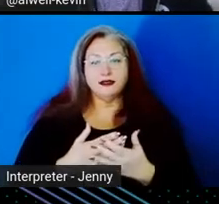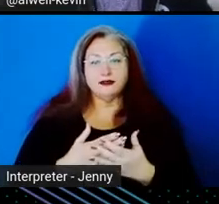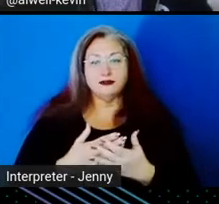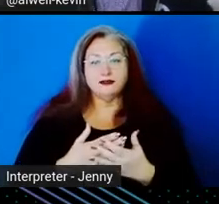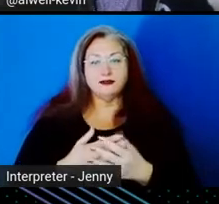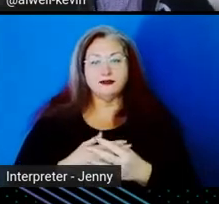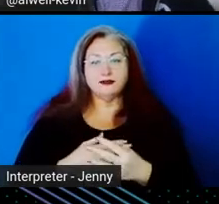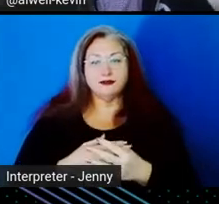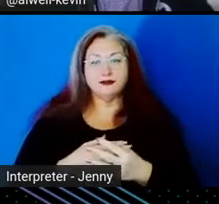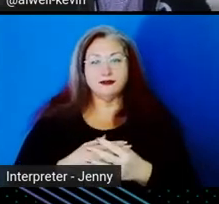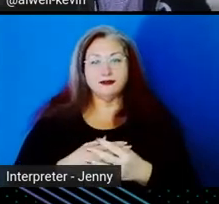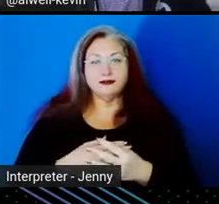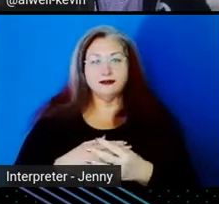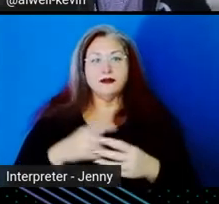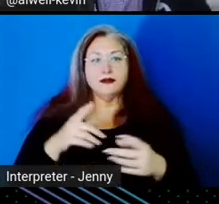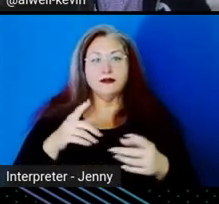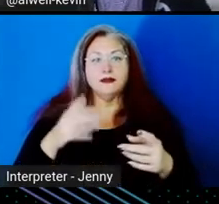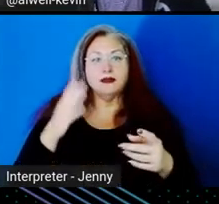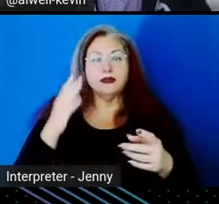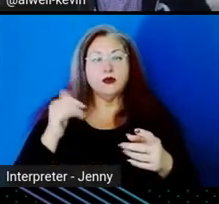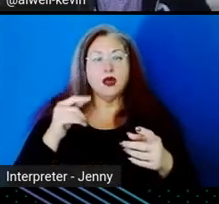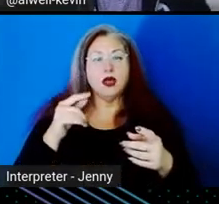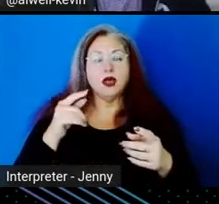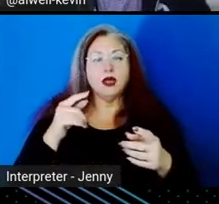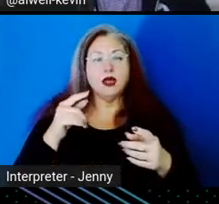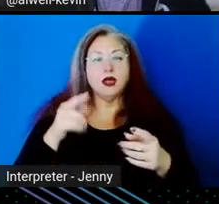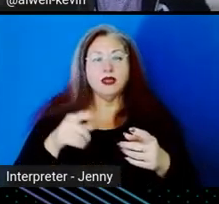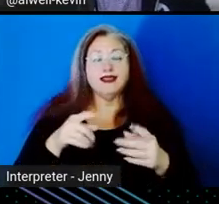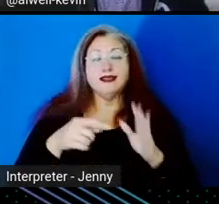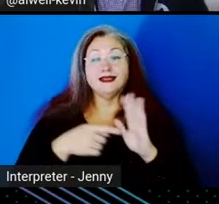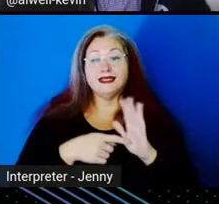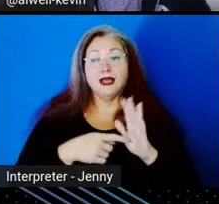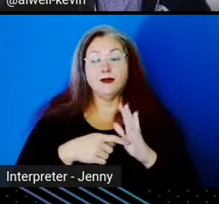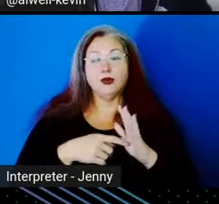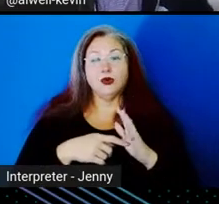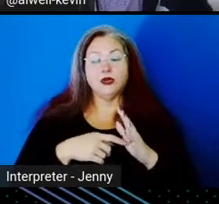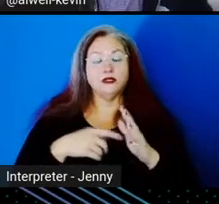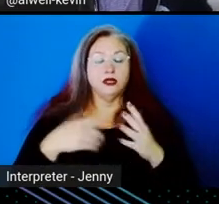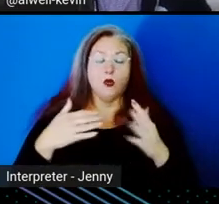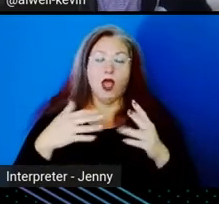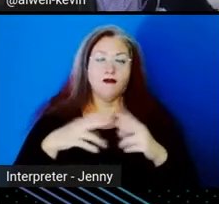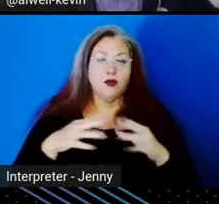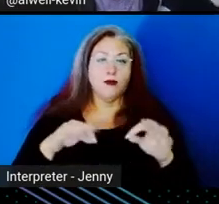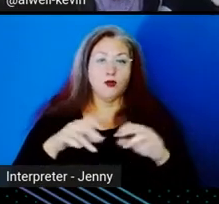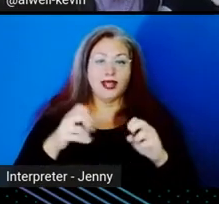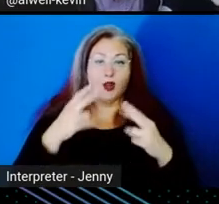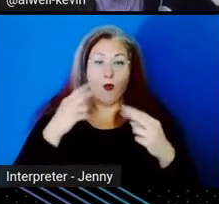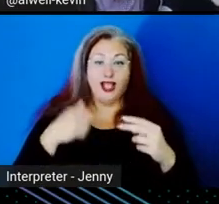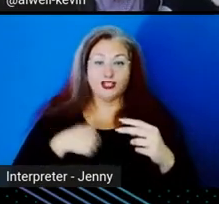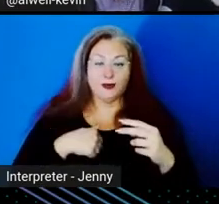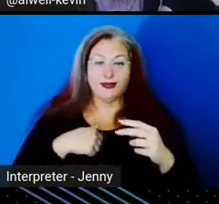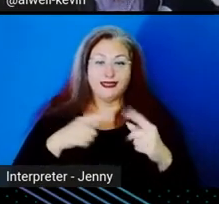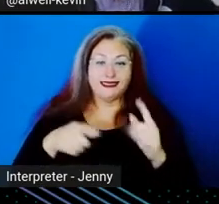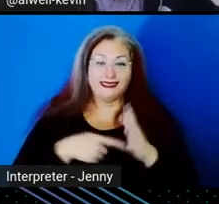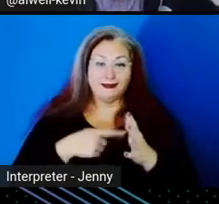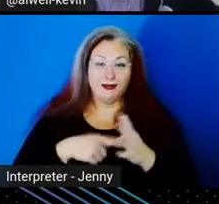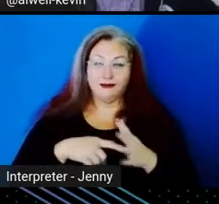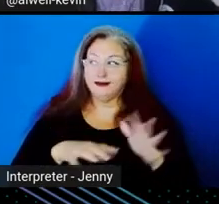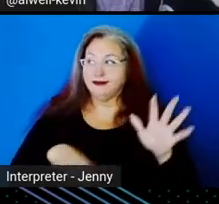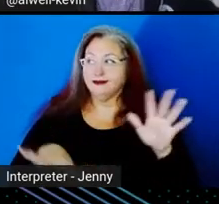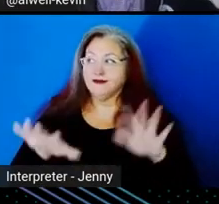have. So this is why these demos are so riveting, because you can watch me somewhat flounder as I get